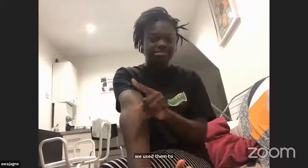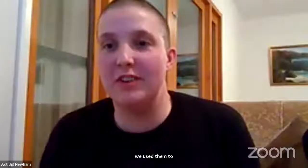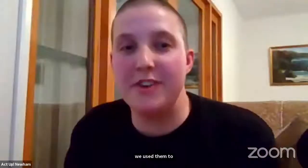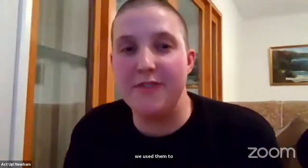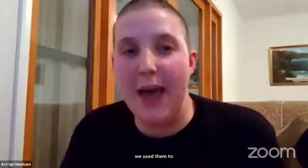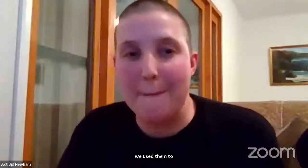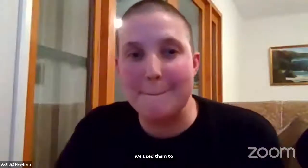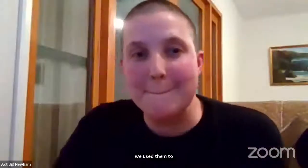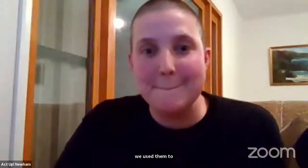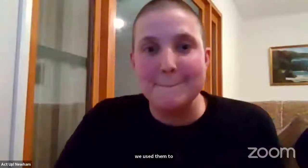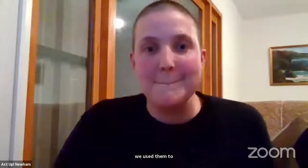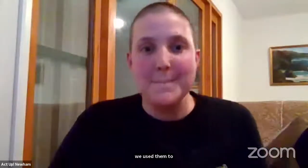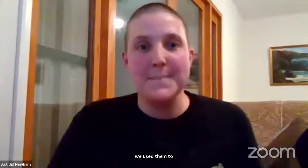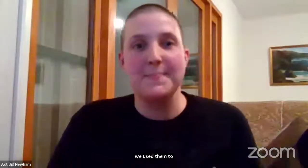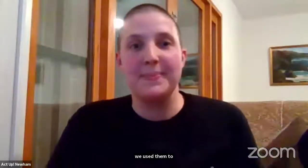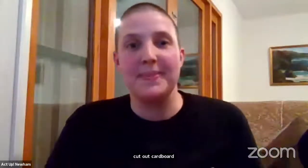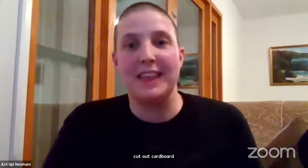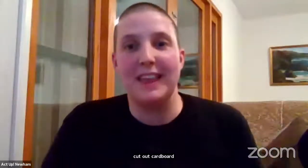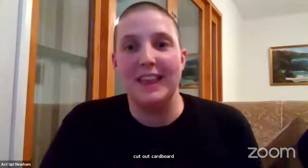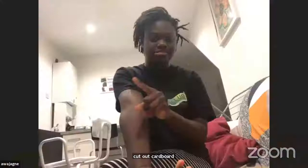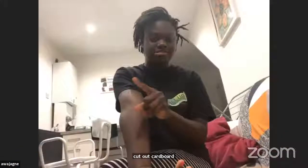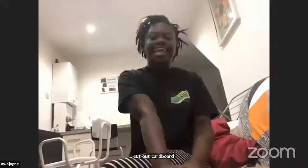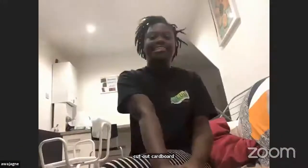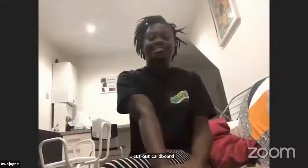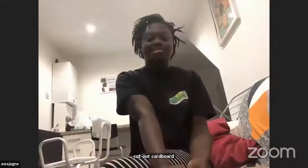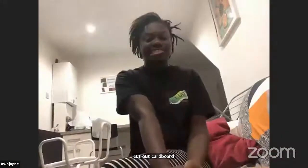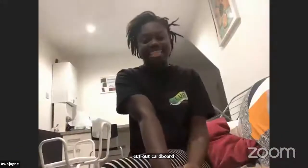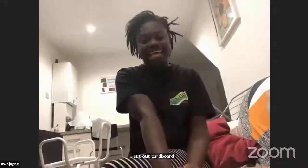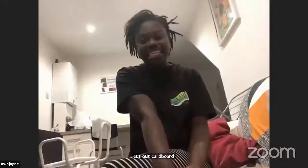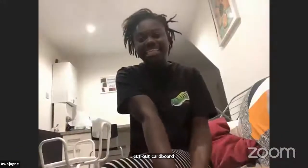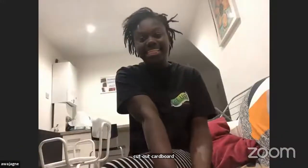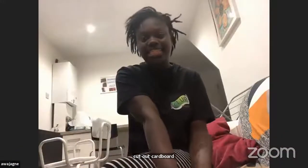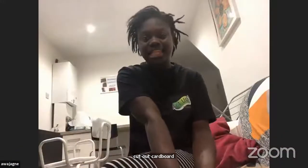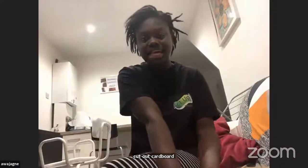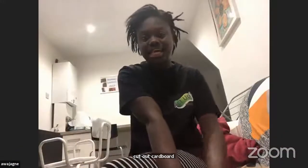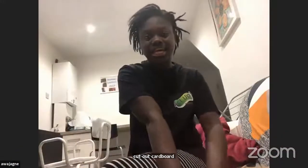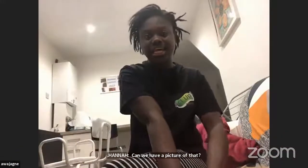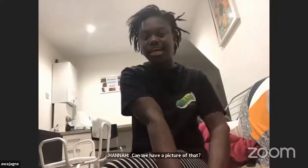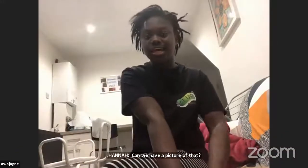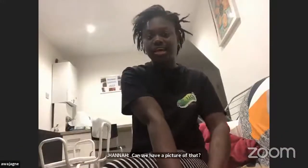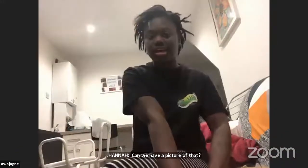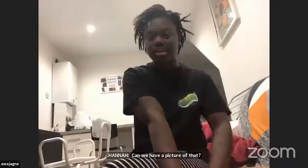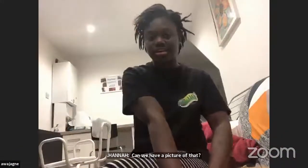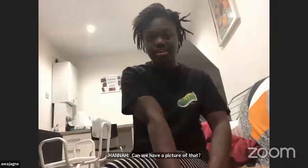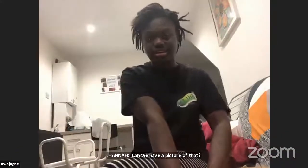Can And we have a picture of that? we labeled them.